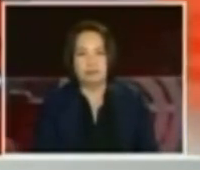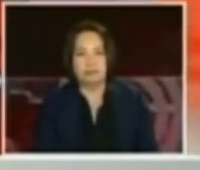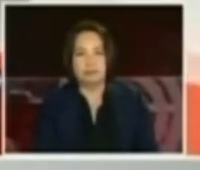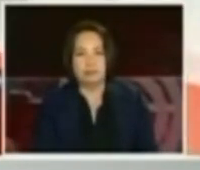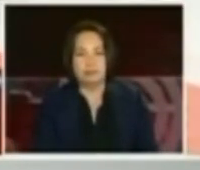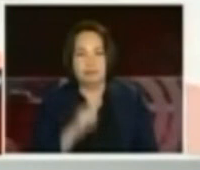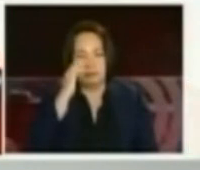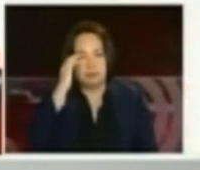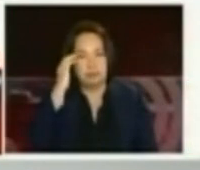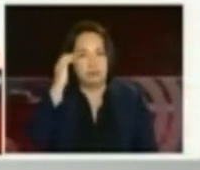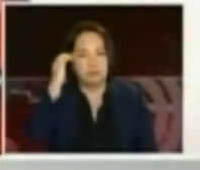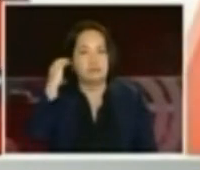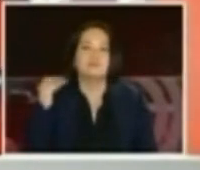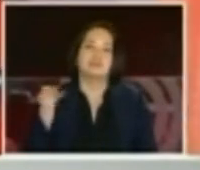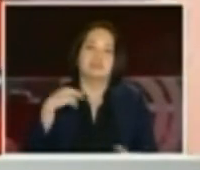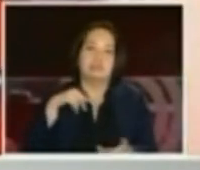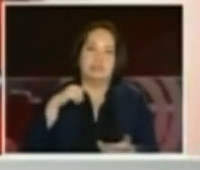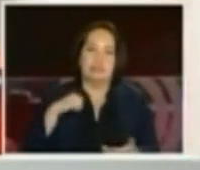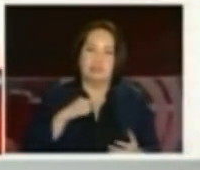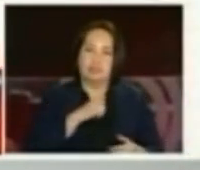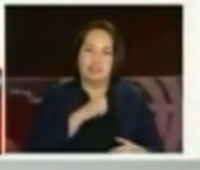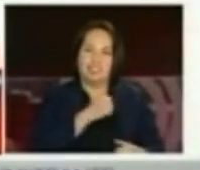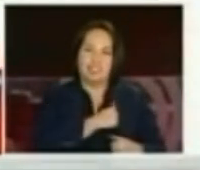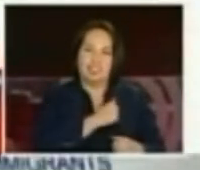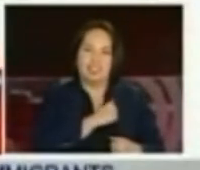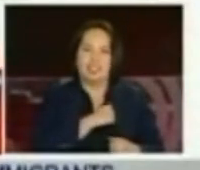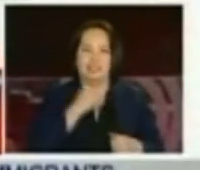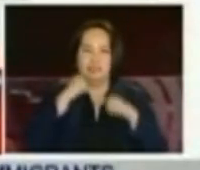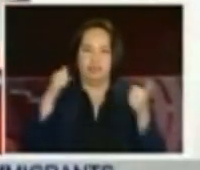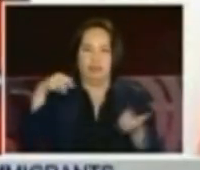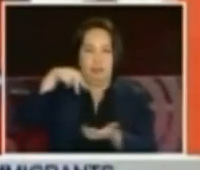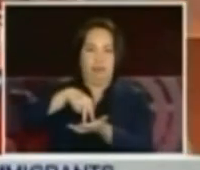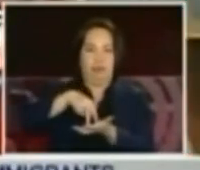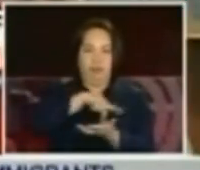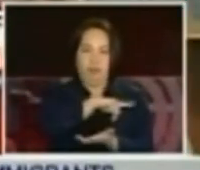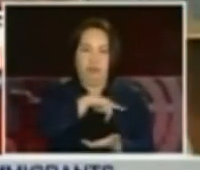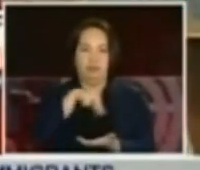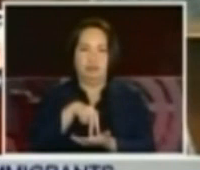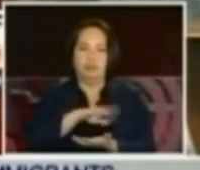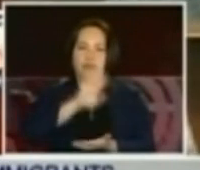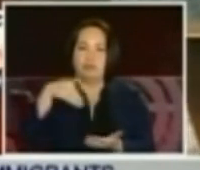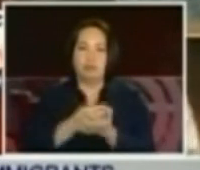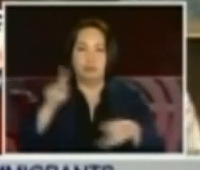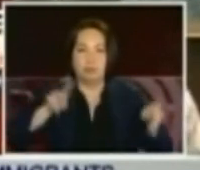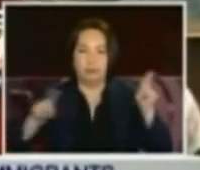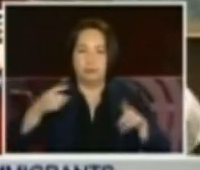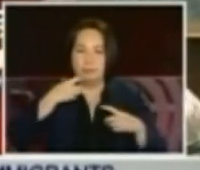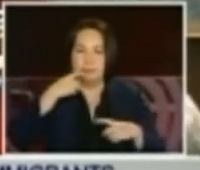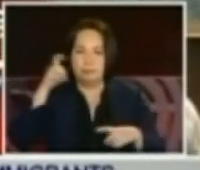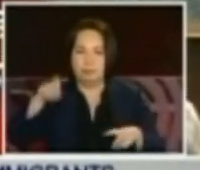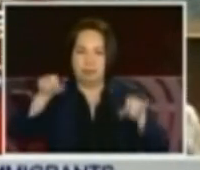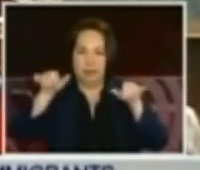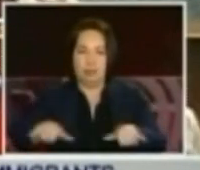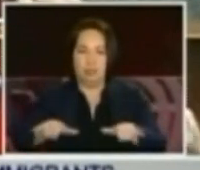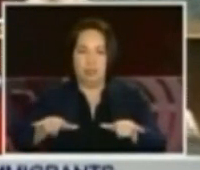directed to make the announcement. Please all rise. All persons are commanded to remain in their places until the